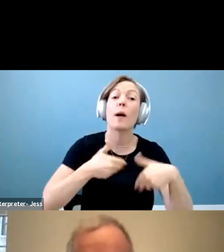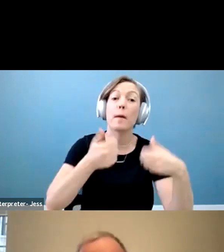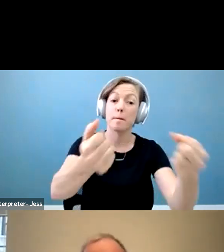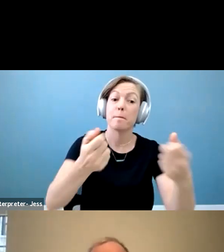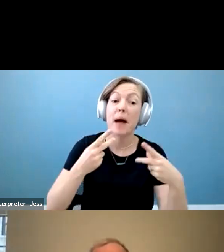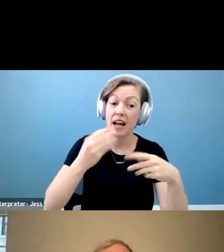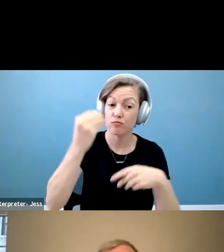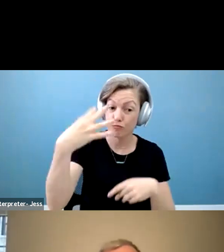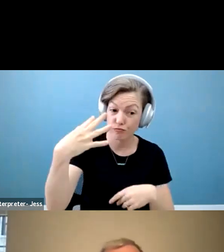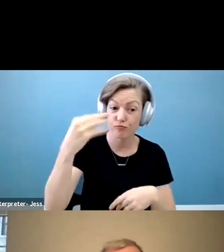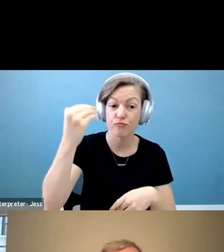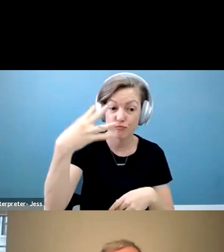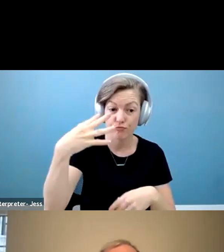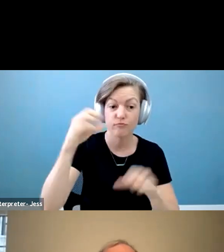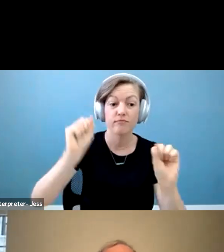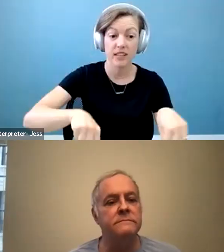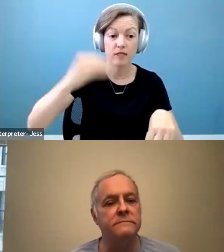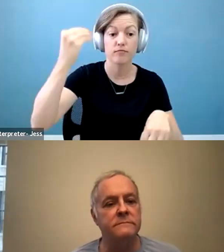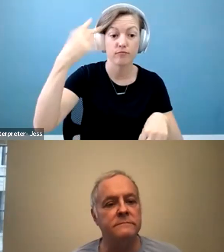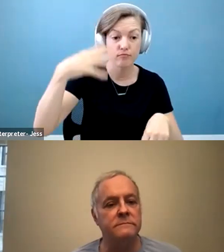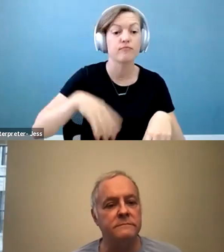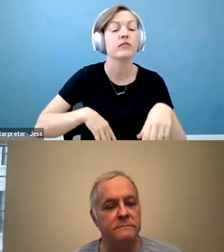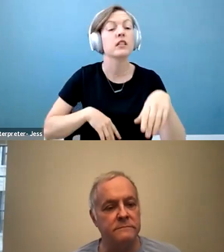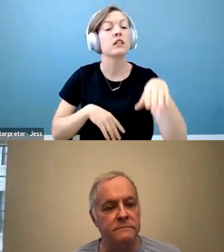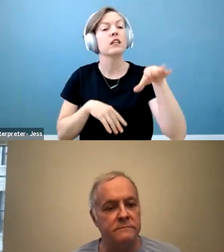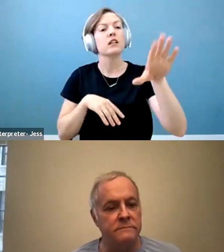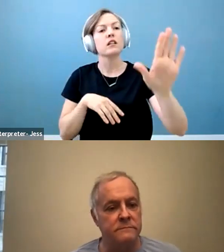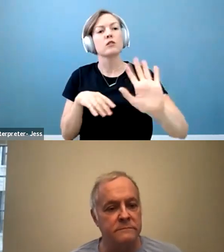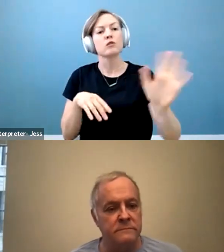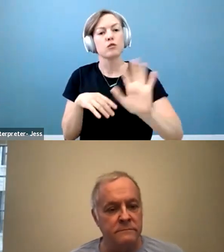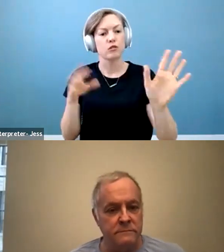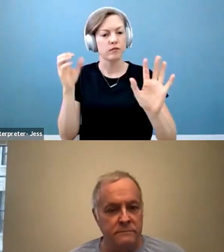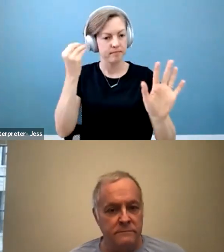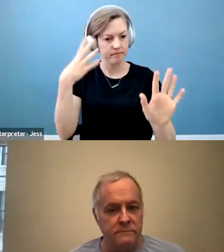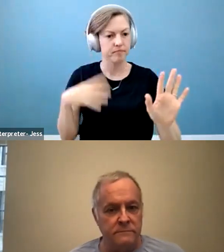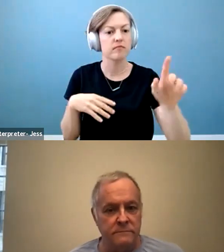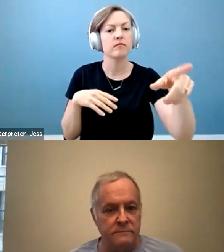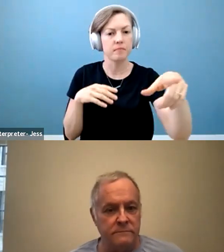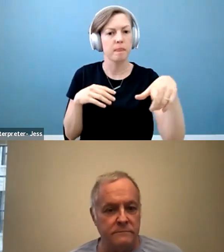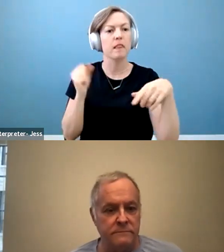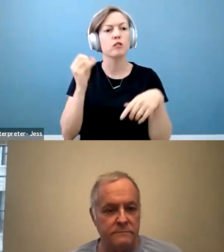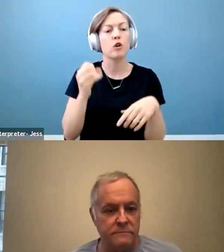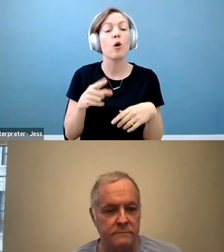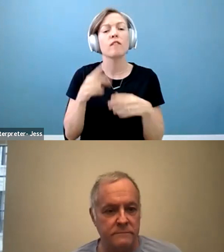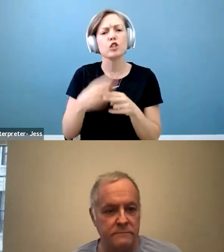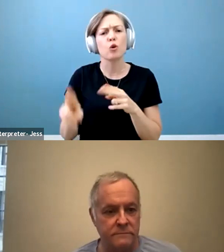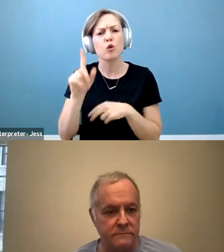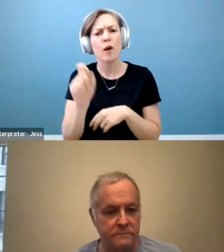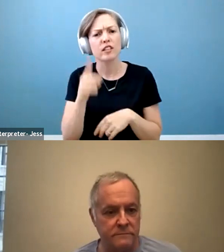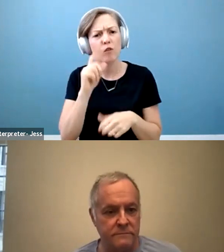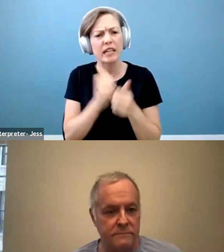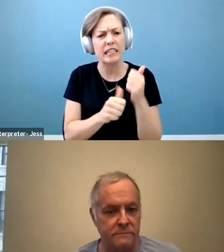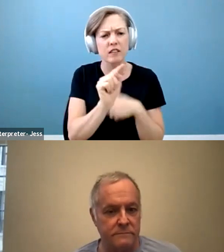minutes here. I'll just say something very quickly by way of kind of synthesis, and then have a short question for each of you,